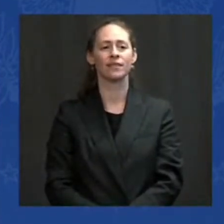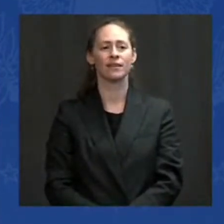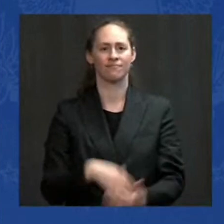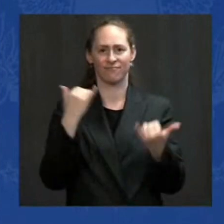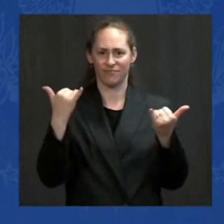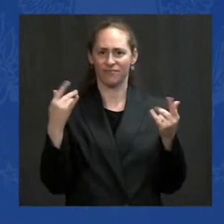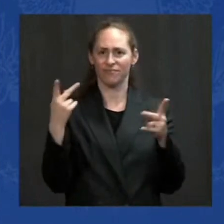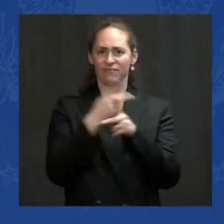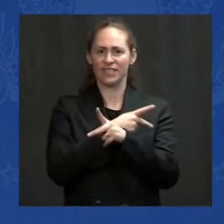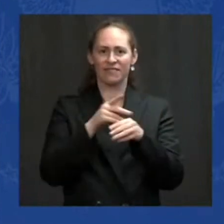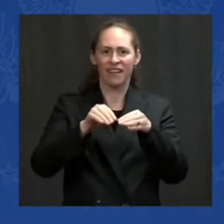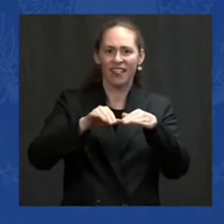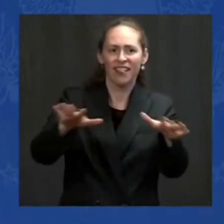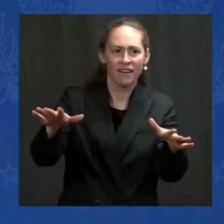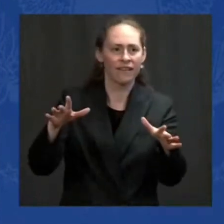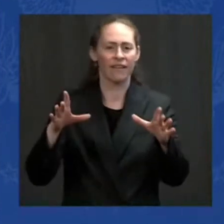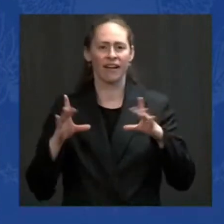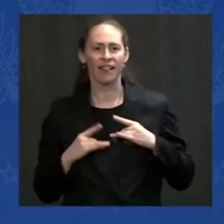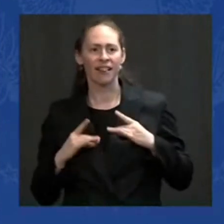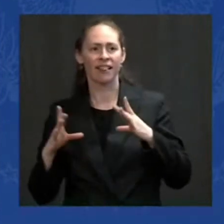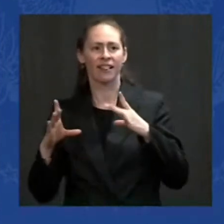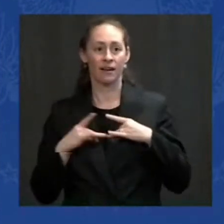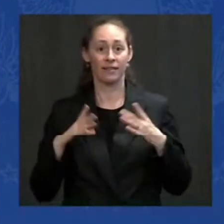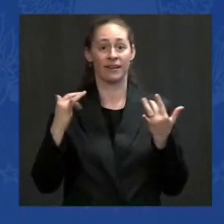more transmissible Delta variant.